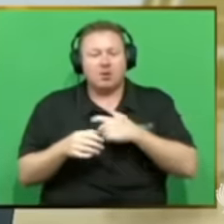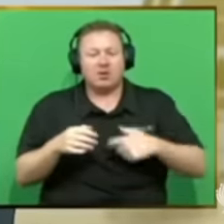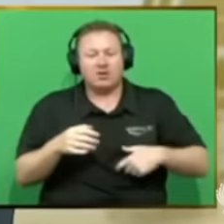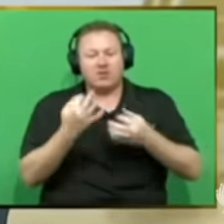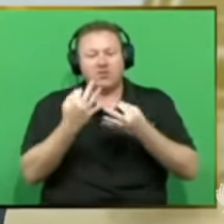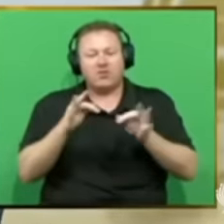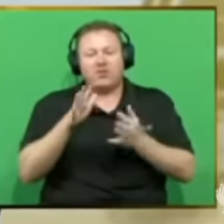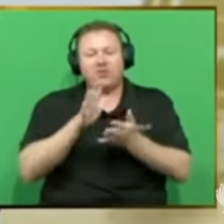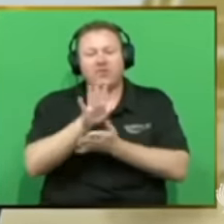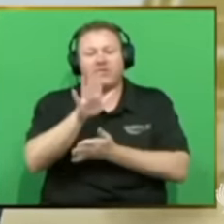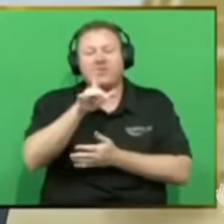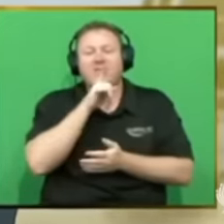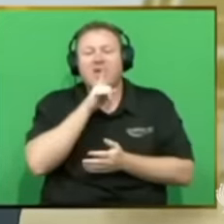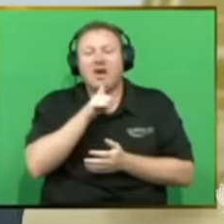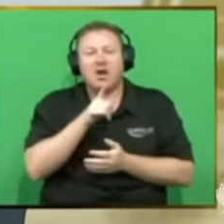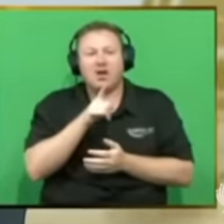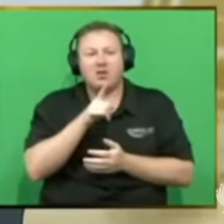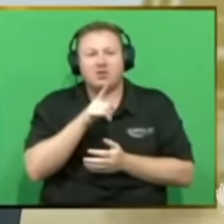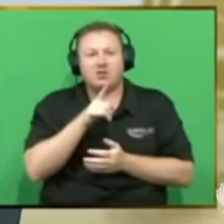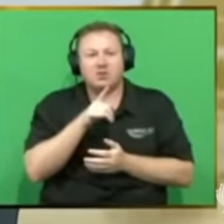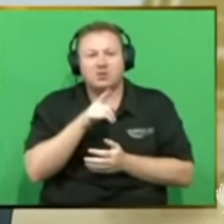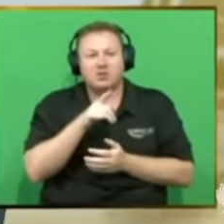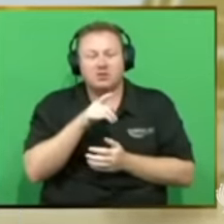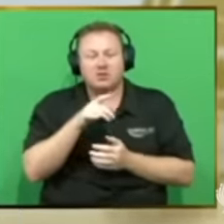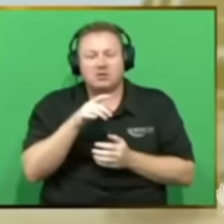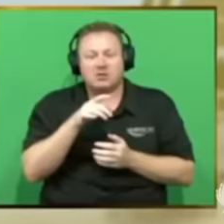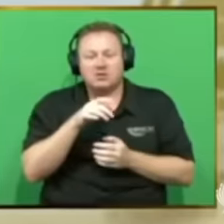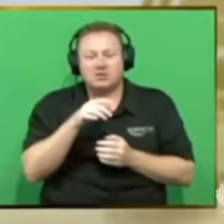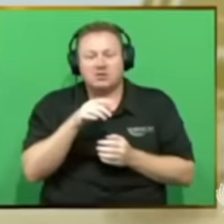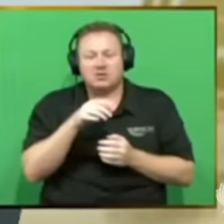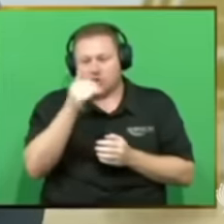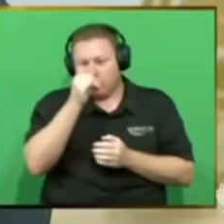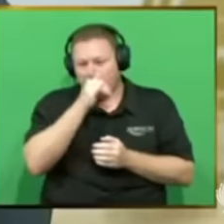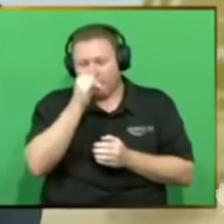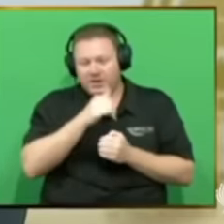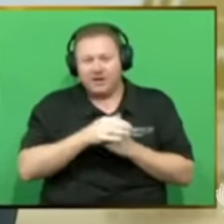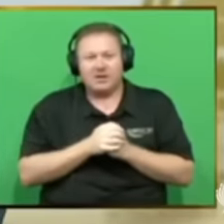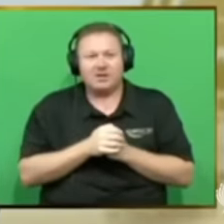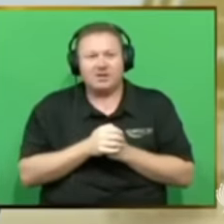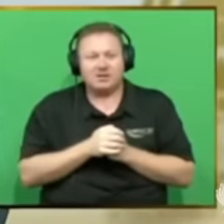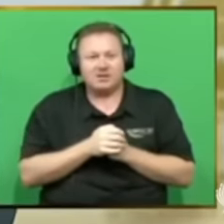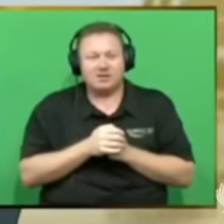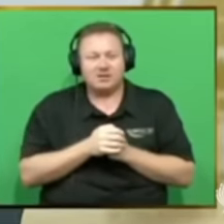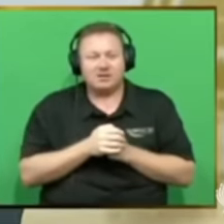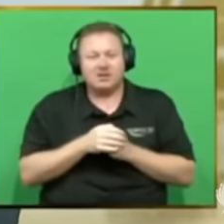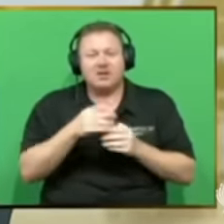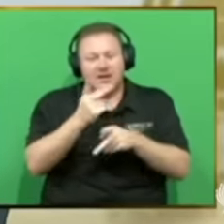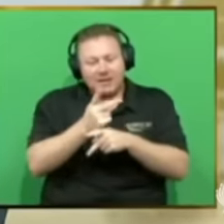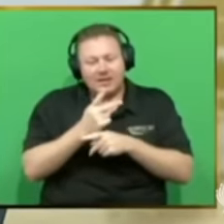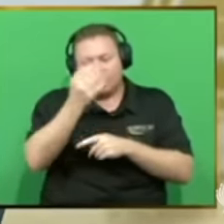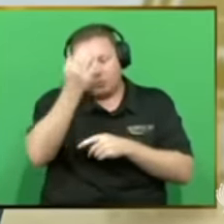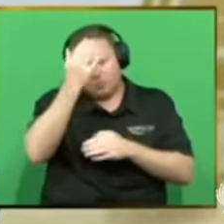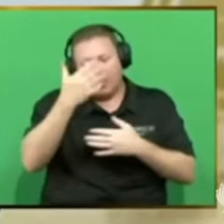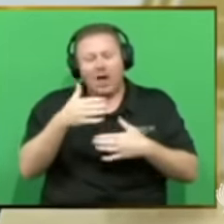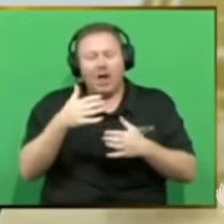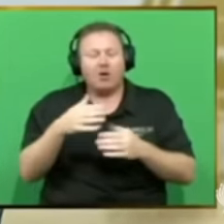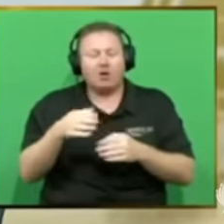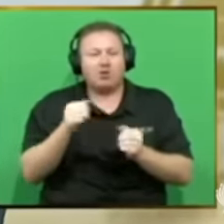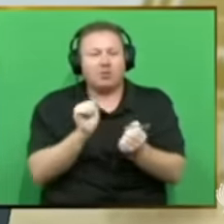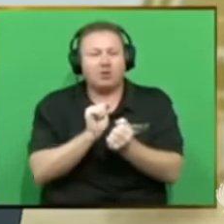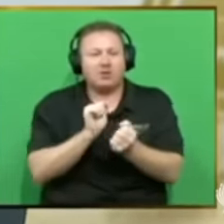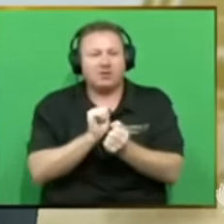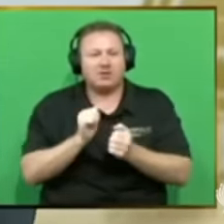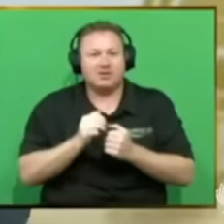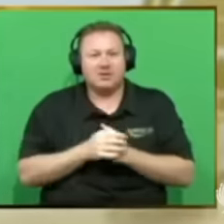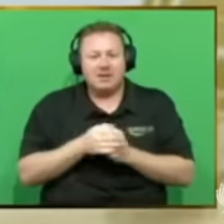criminals as an excuse to keep Zuma out of prison. He kept feeding the crocodile, hoping that it would eventually stop